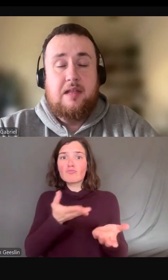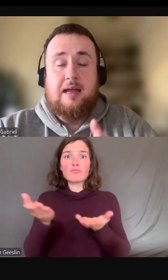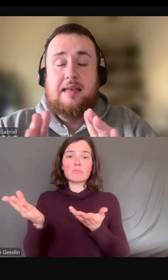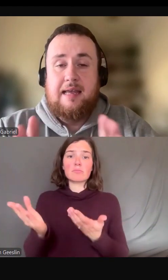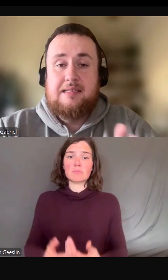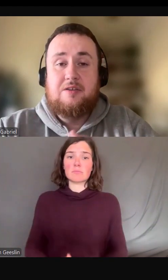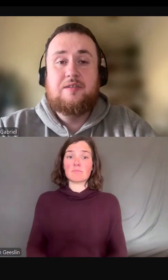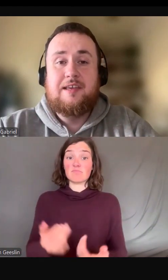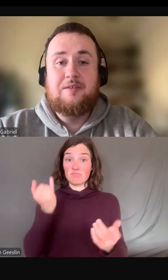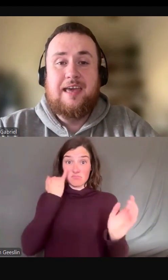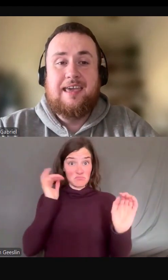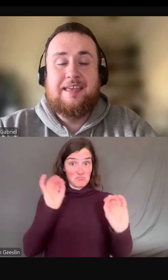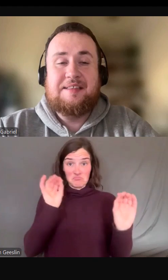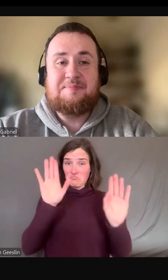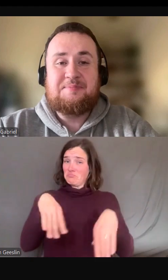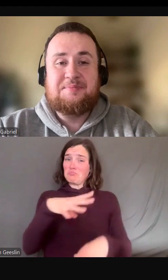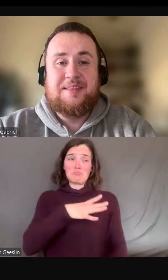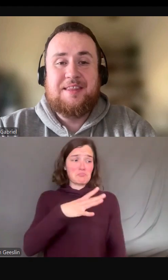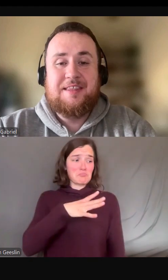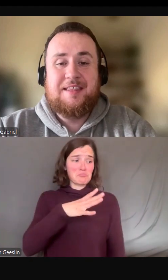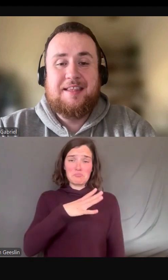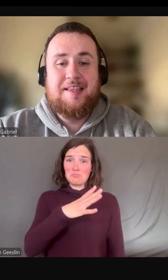if not, that is totally okay.